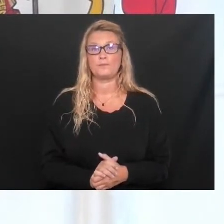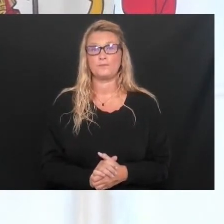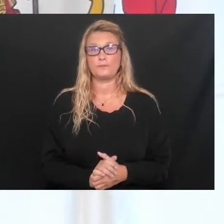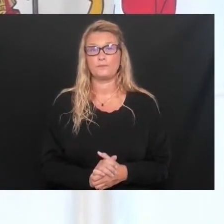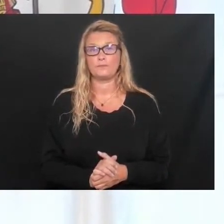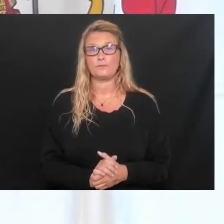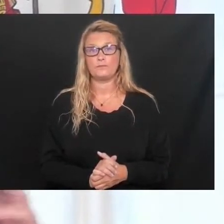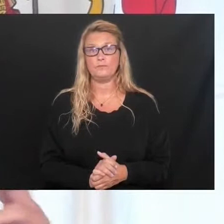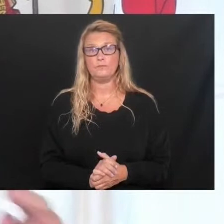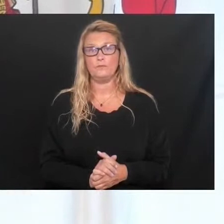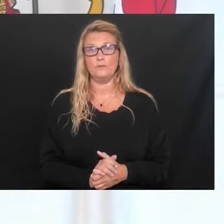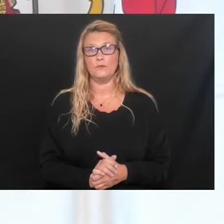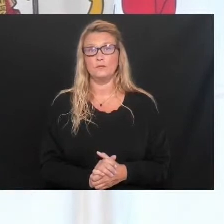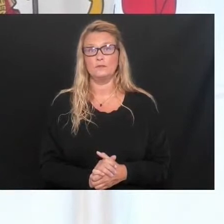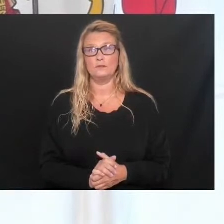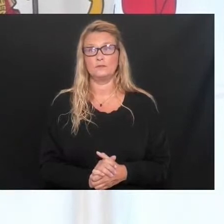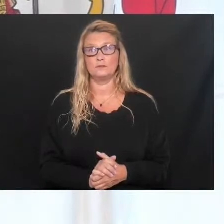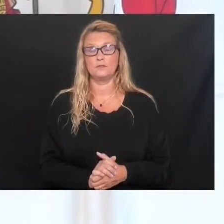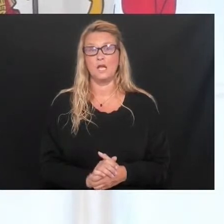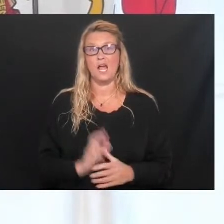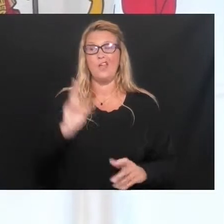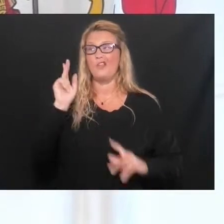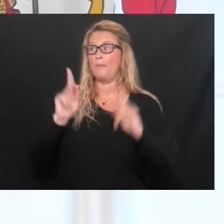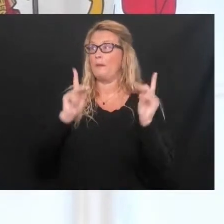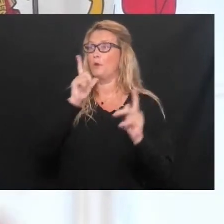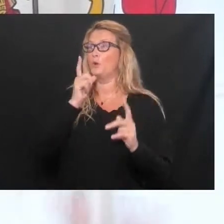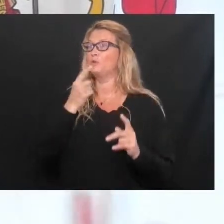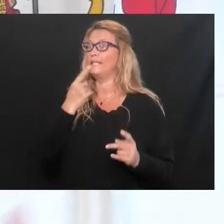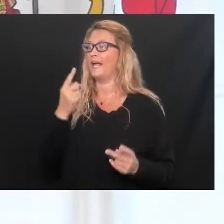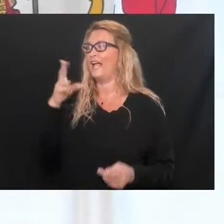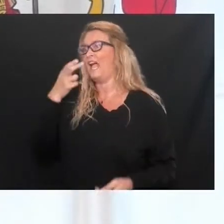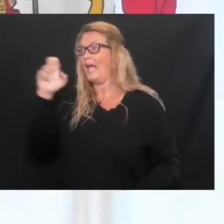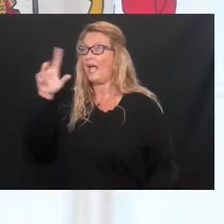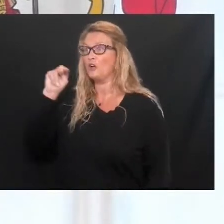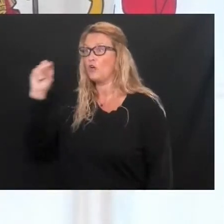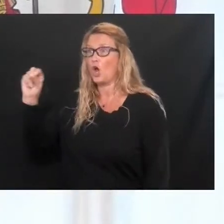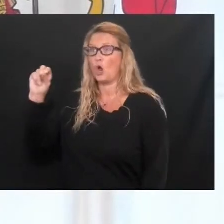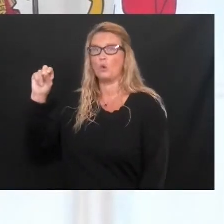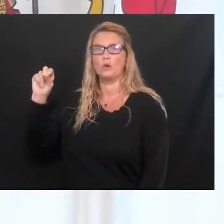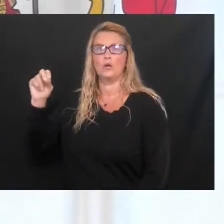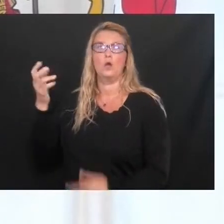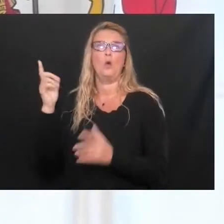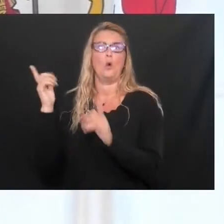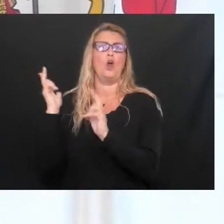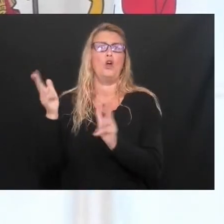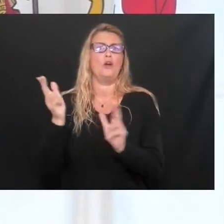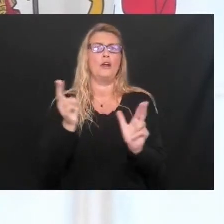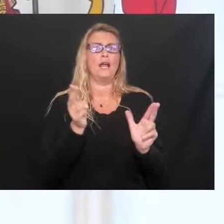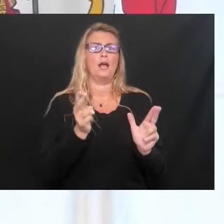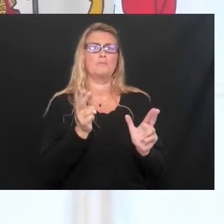a lot of the per se hell no's are going to be running to get a vaccine.